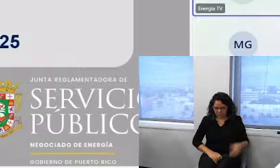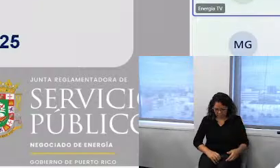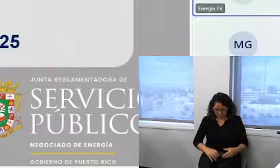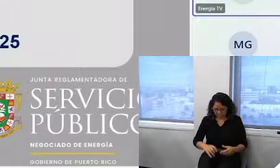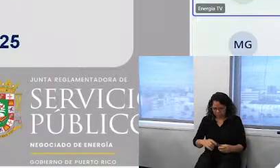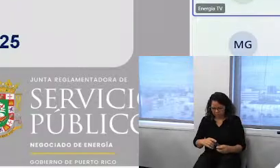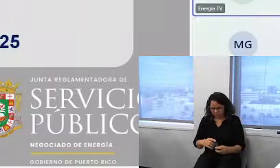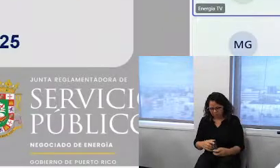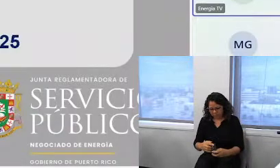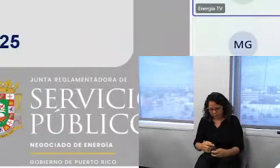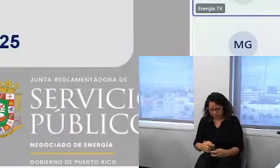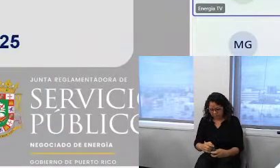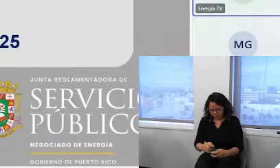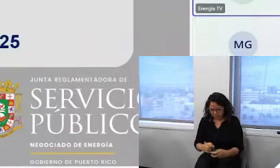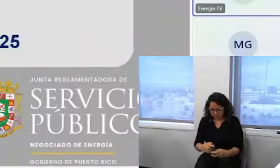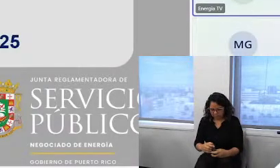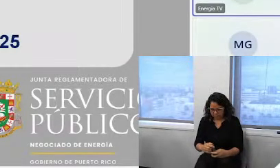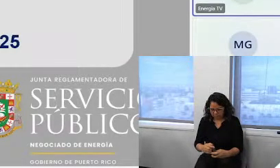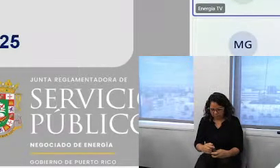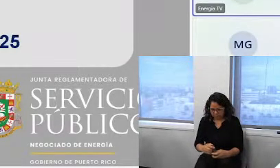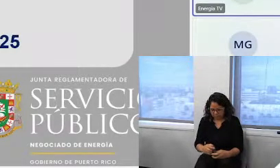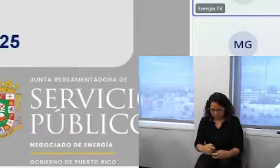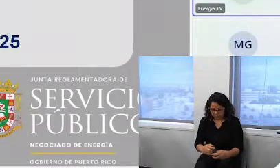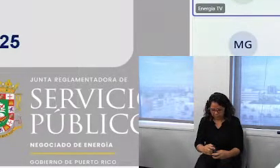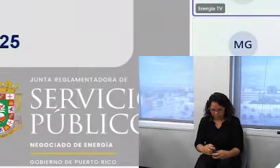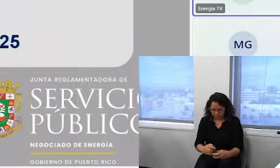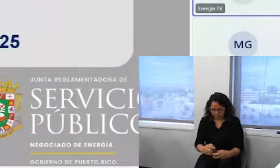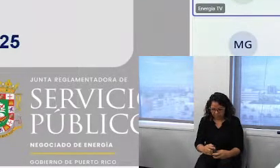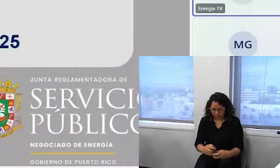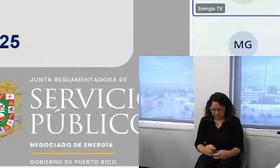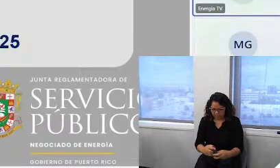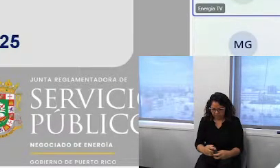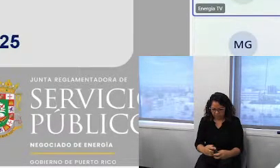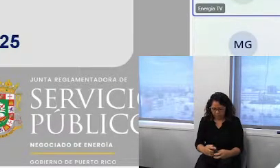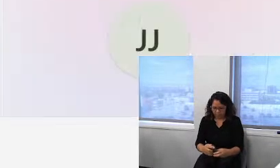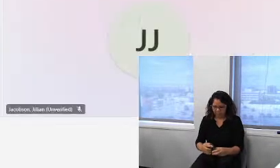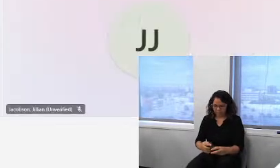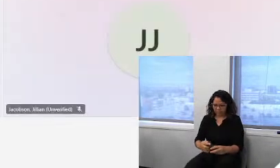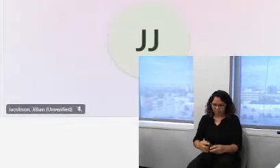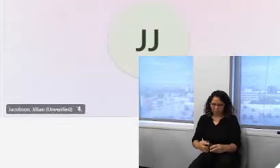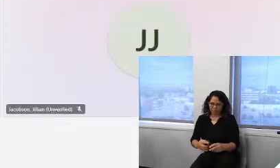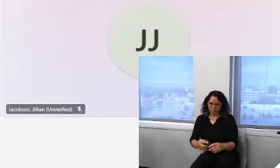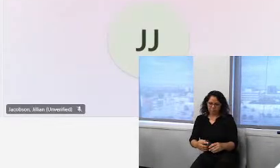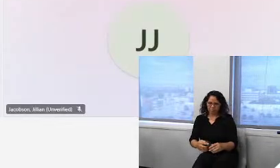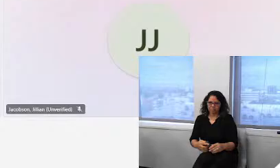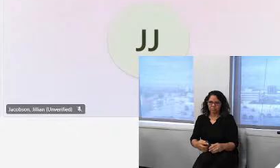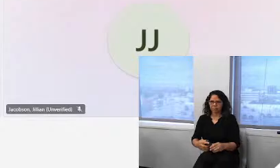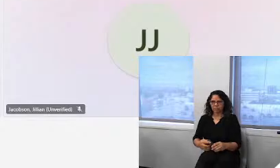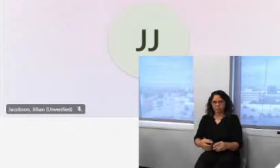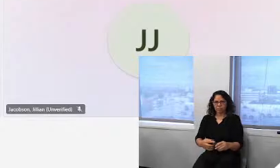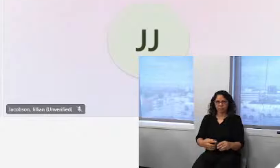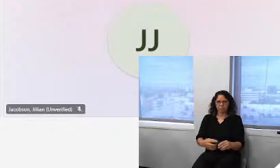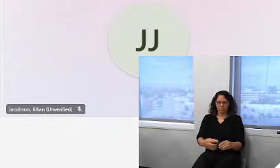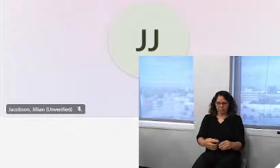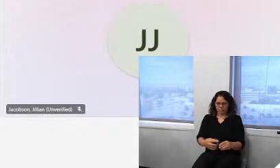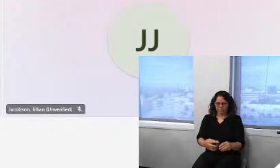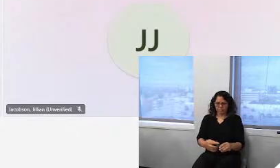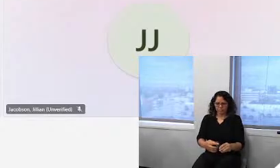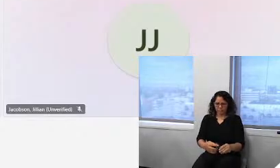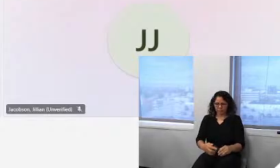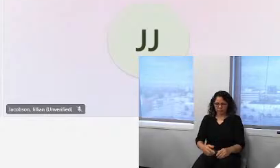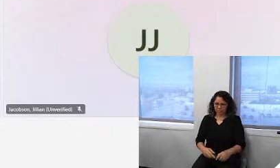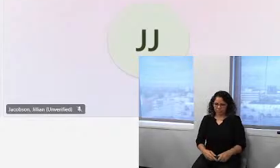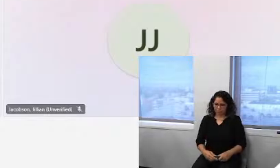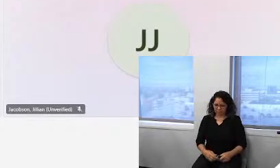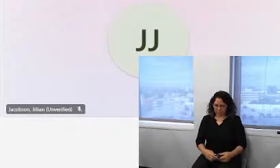the integration of renewable energy into the transmission planning process and construction process.